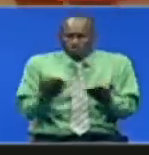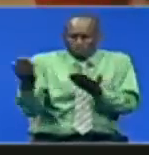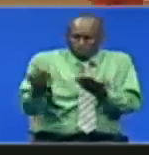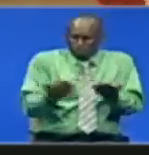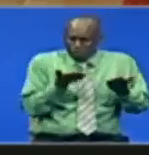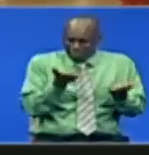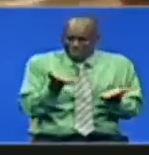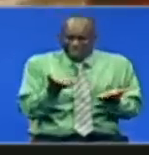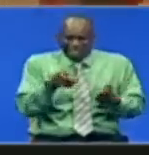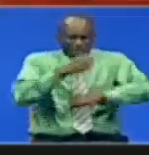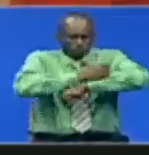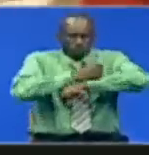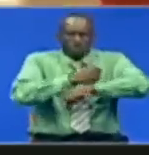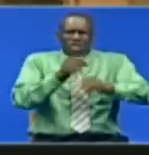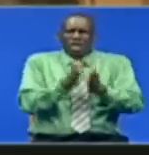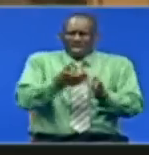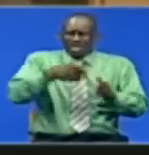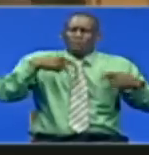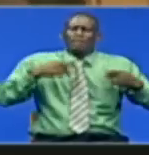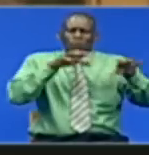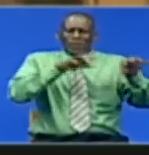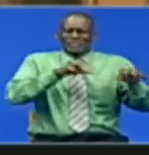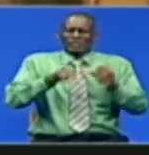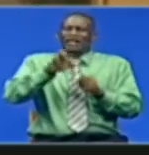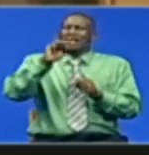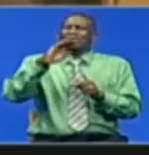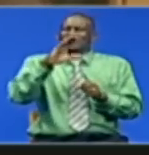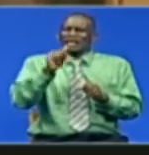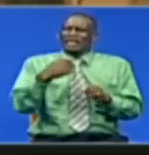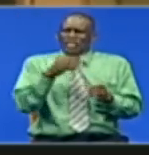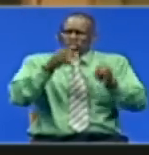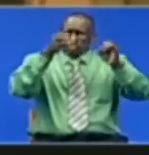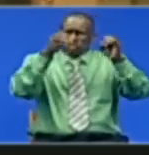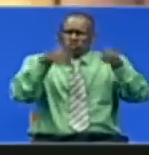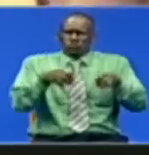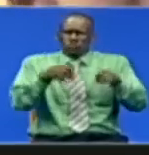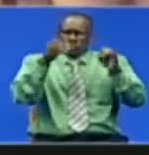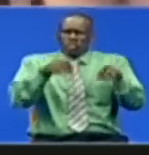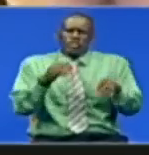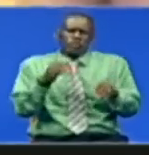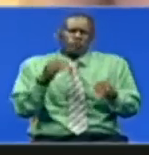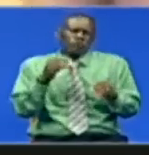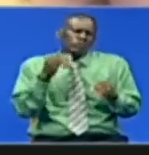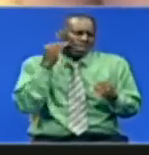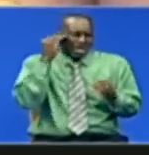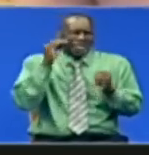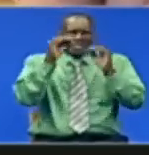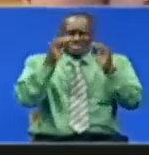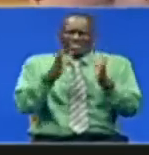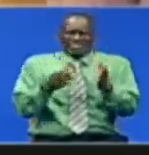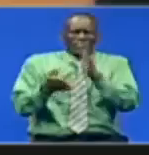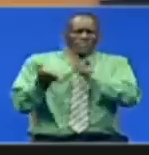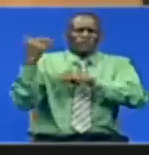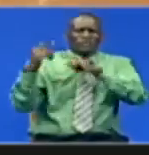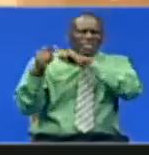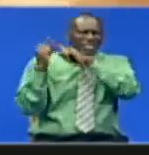and yet our people are suffering. The MCAs claim the newly posted principal's past academic records do not meet the standards of